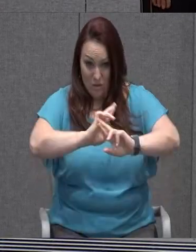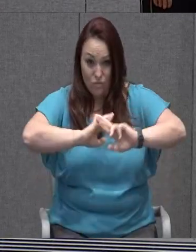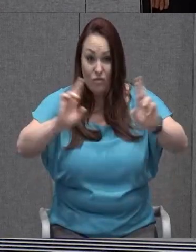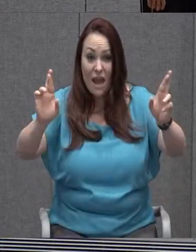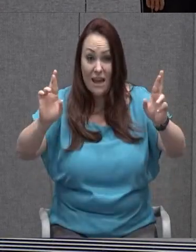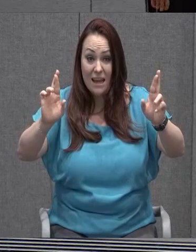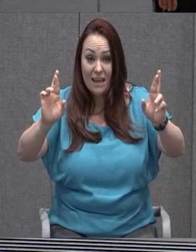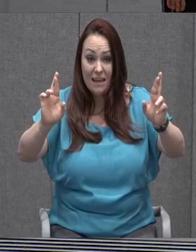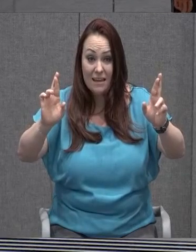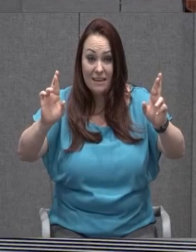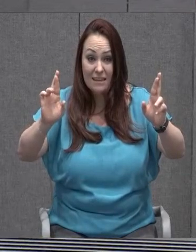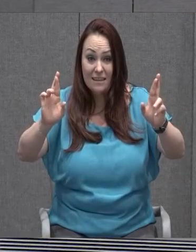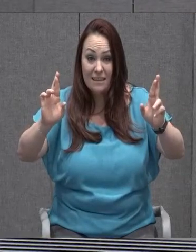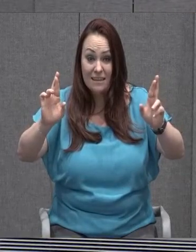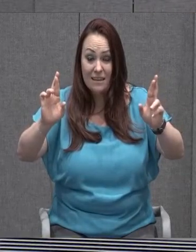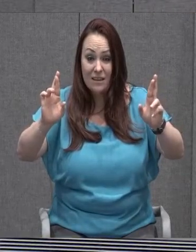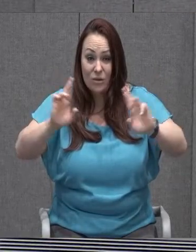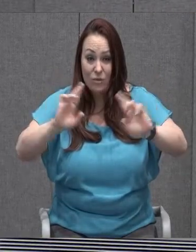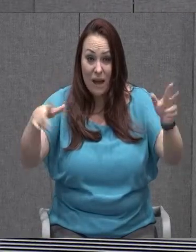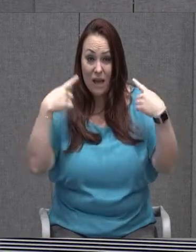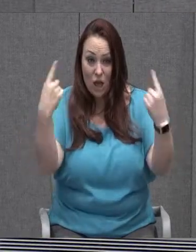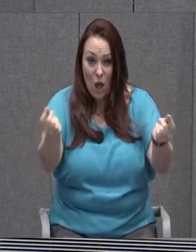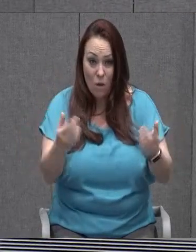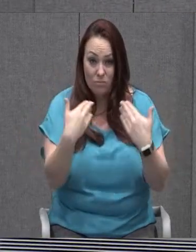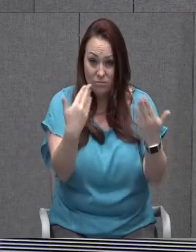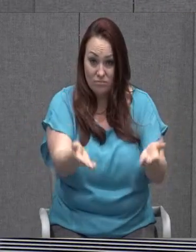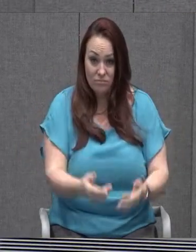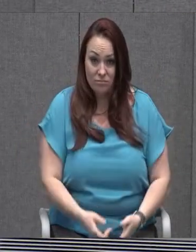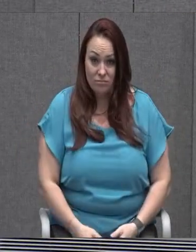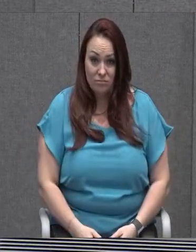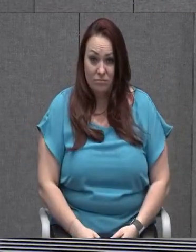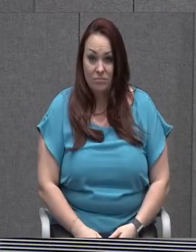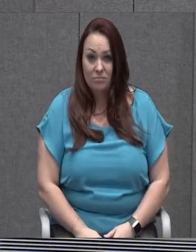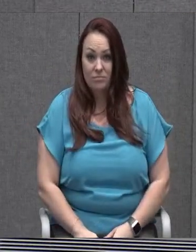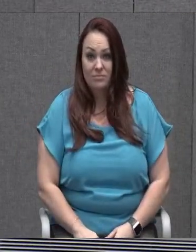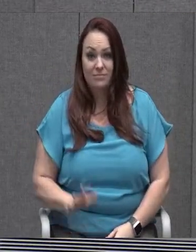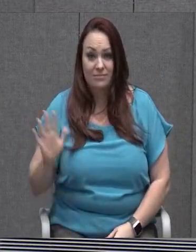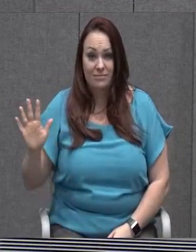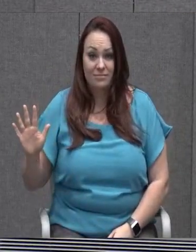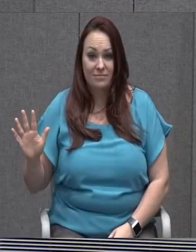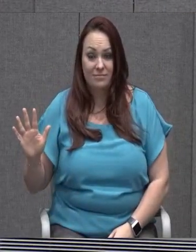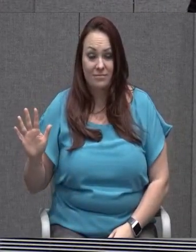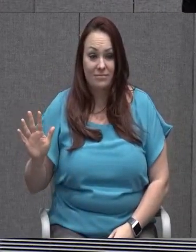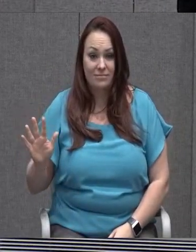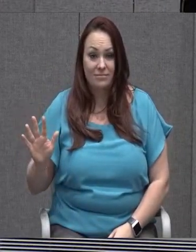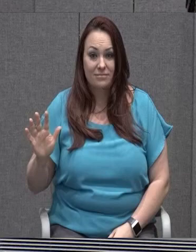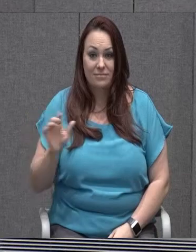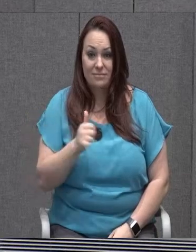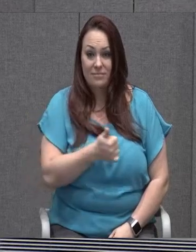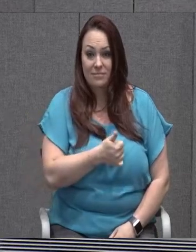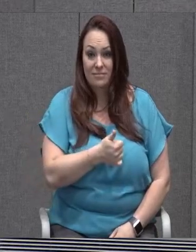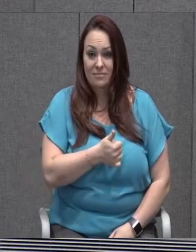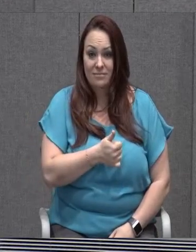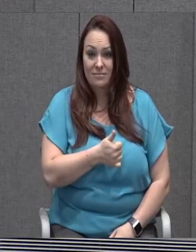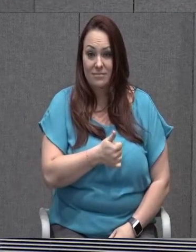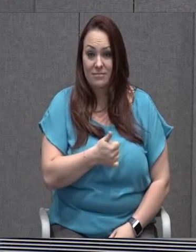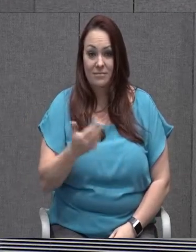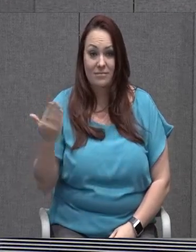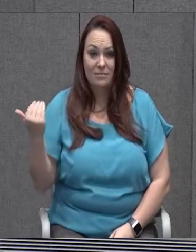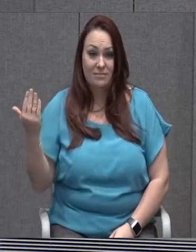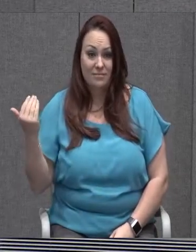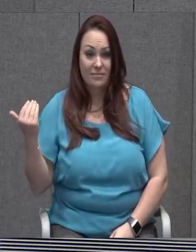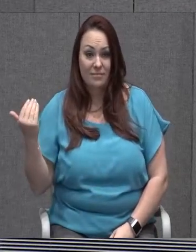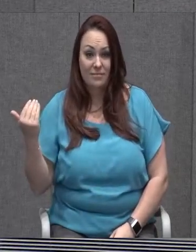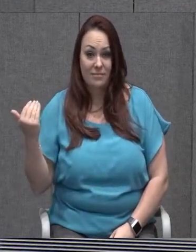ready? On your marks, get set, and go. 3, 5, that's 10, 15.